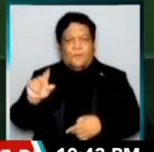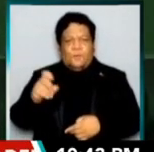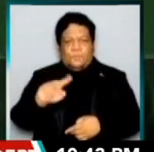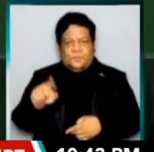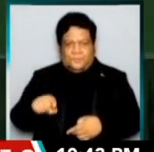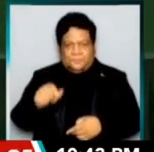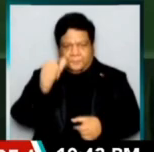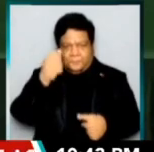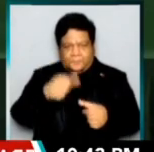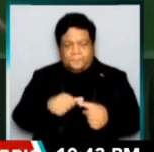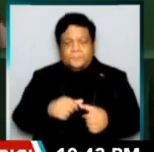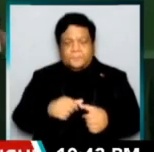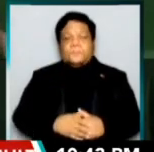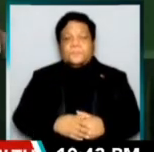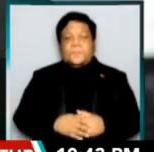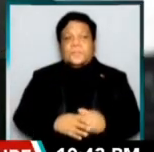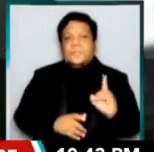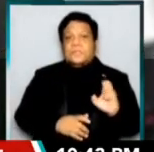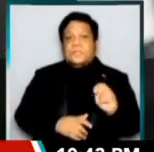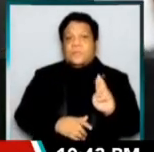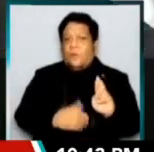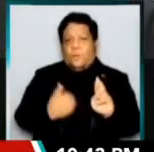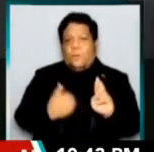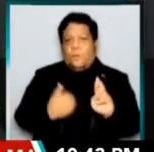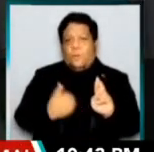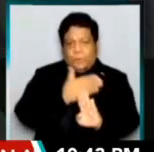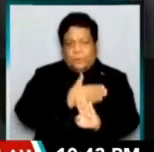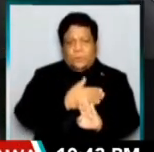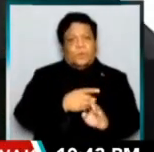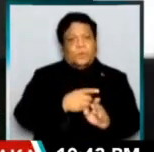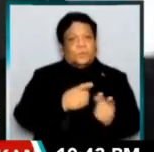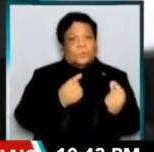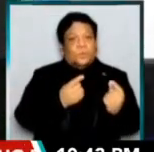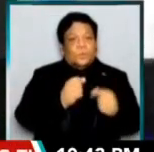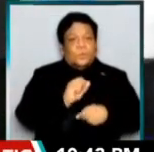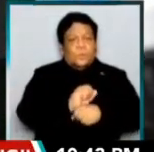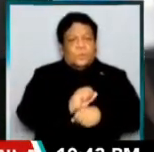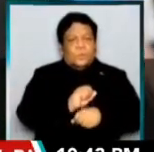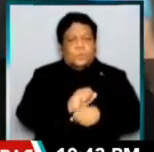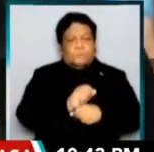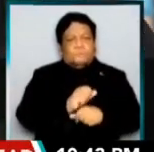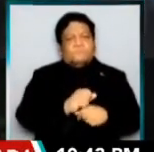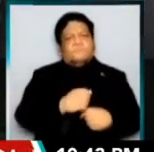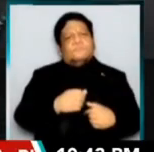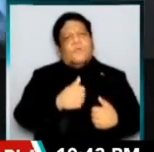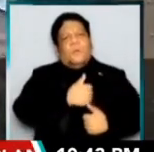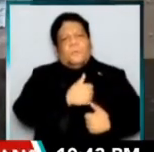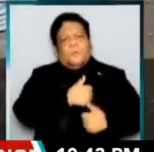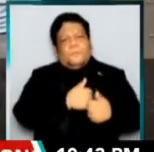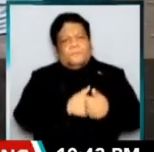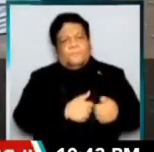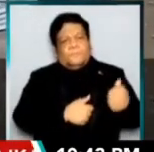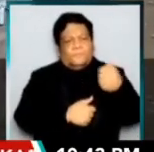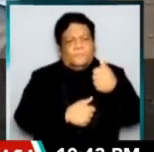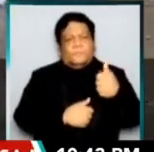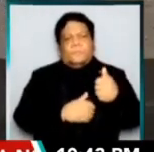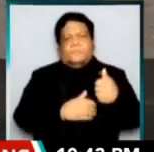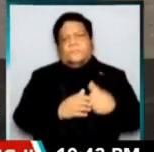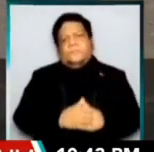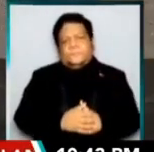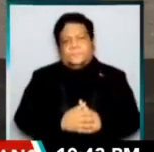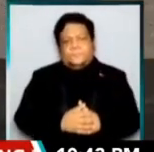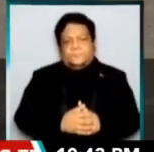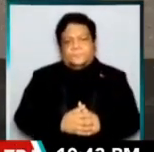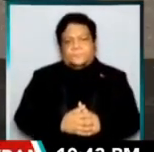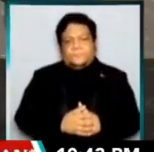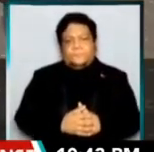ng DENR, nanungkulan si Cimatu bilang Brigade Commander ng Philippine Army at naging AFP Chief of Staff. Naging